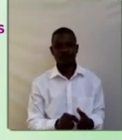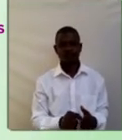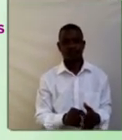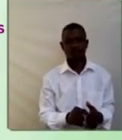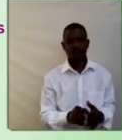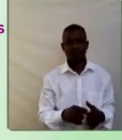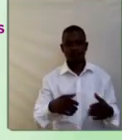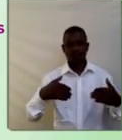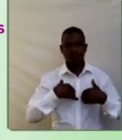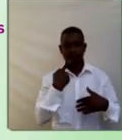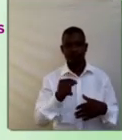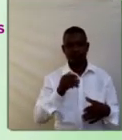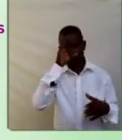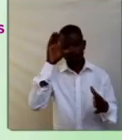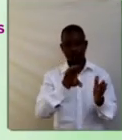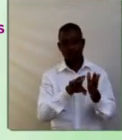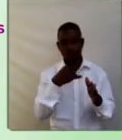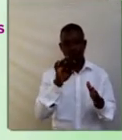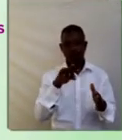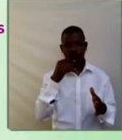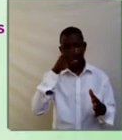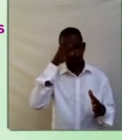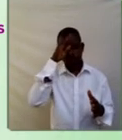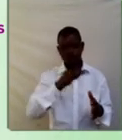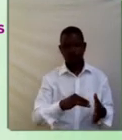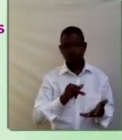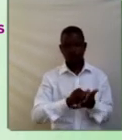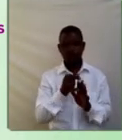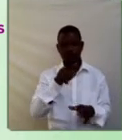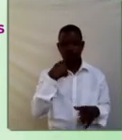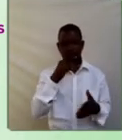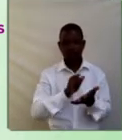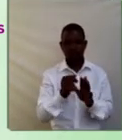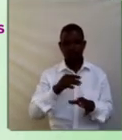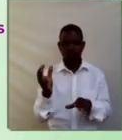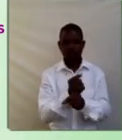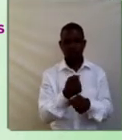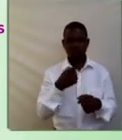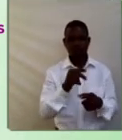I have the picture of the boy dash you said won the race.